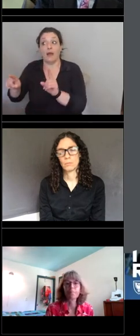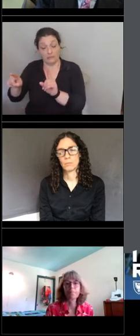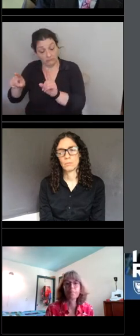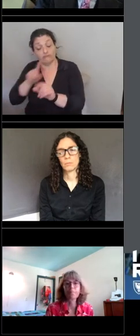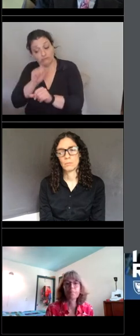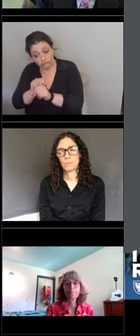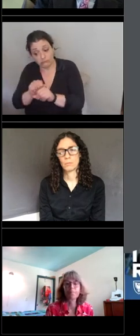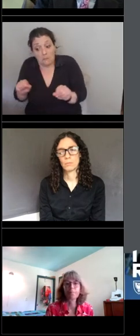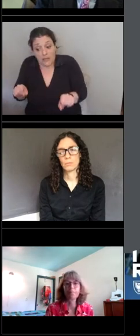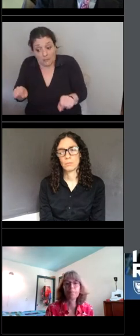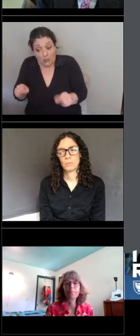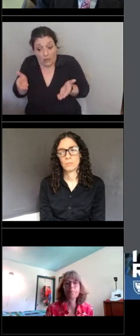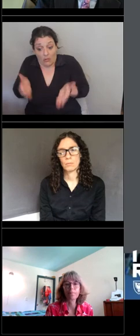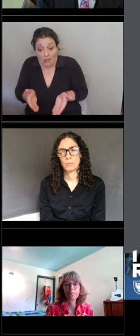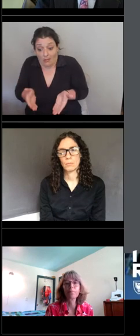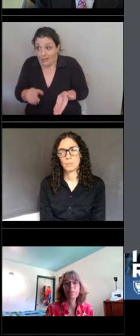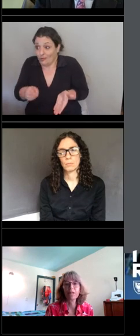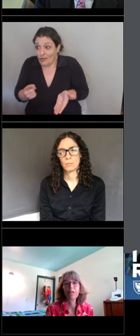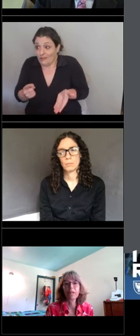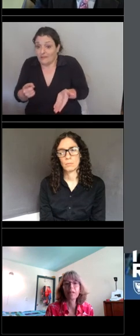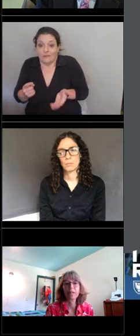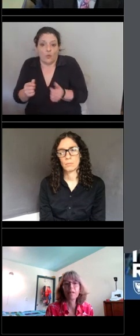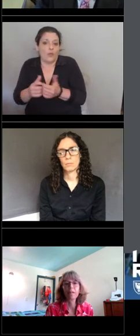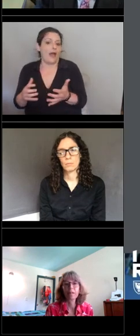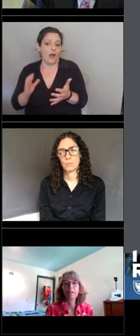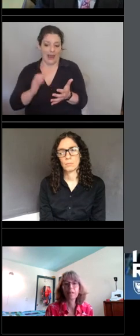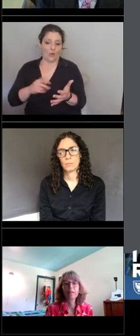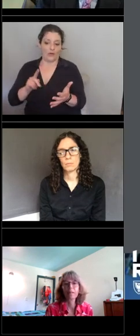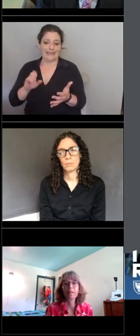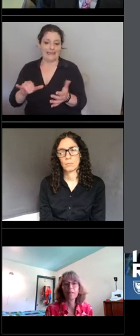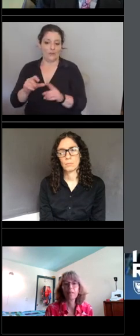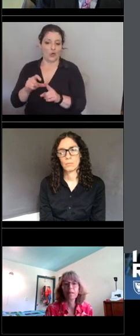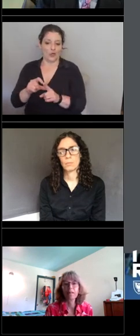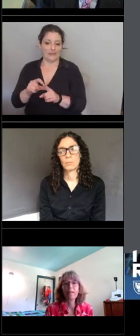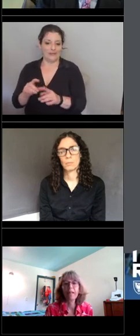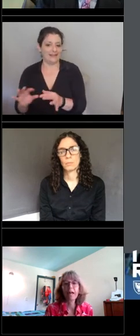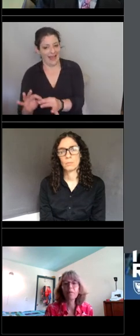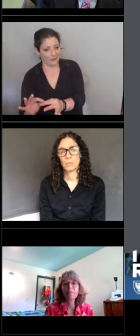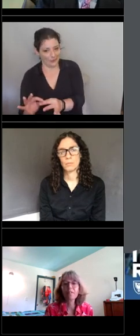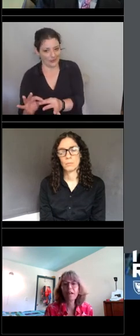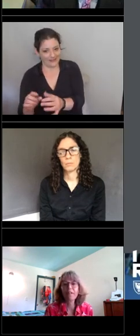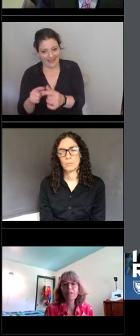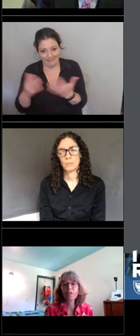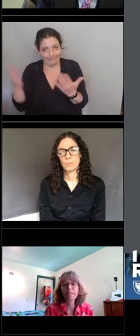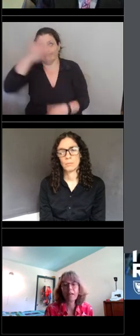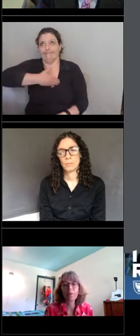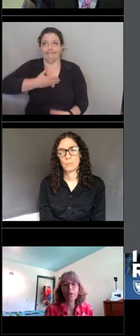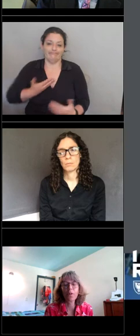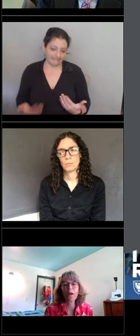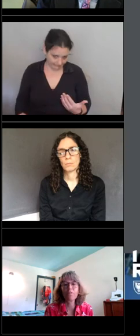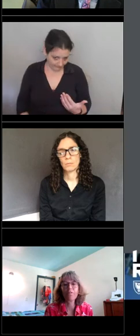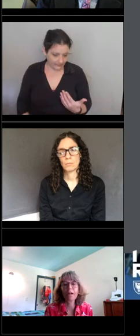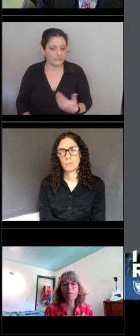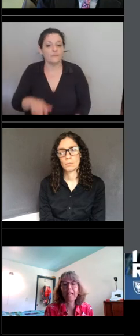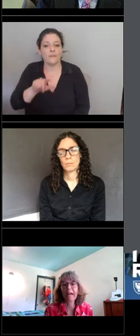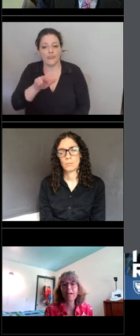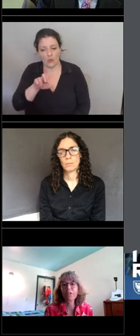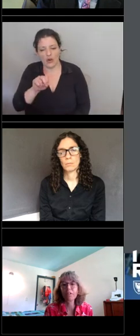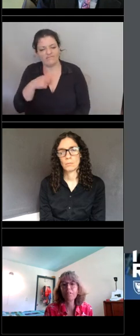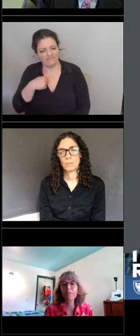don't have any of the keywords attached to it, which would be surprising, but very feasible. Yeah, I will say, I think that's a good example